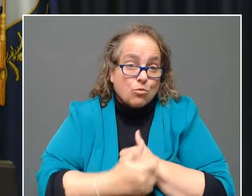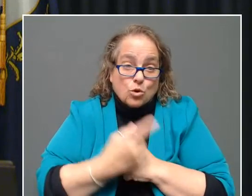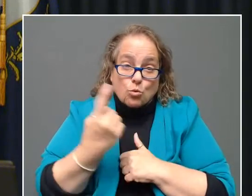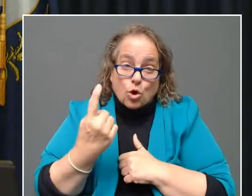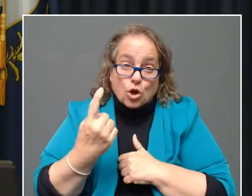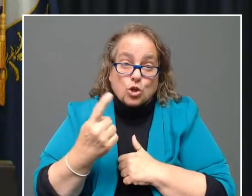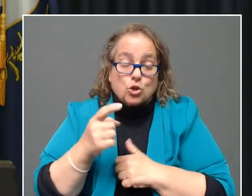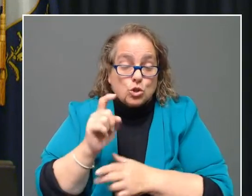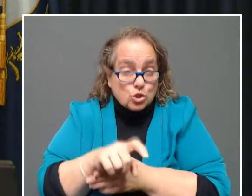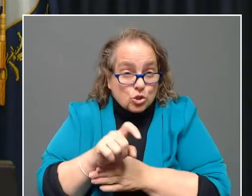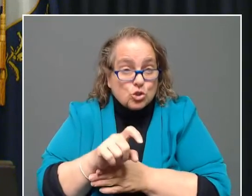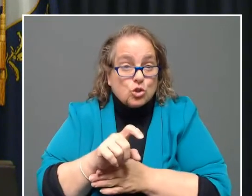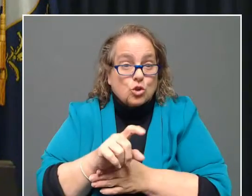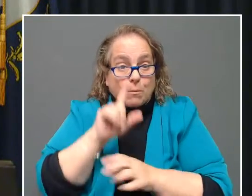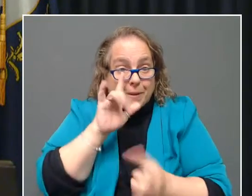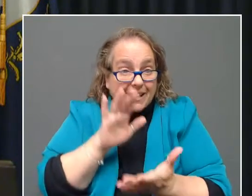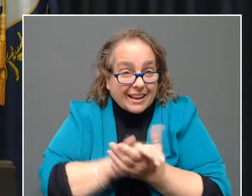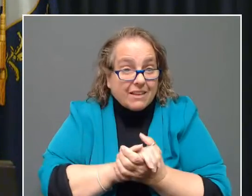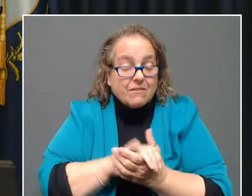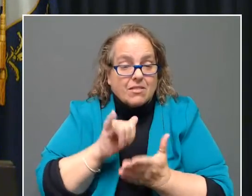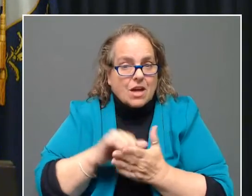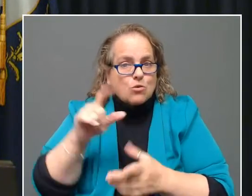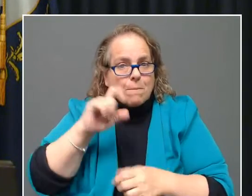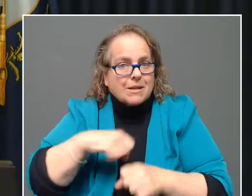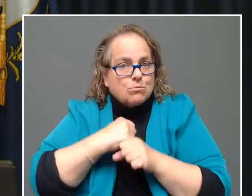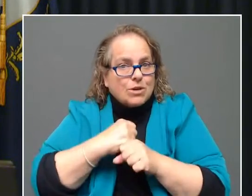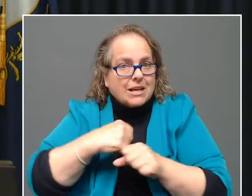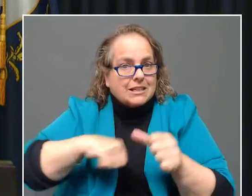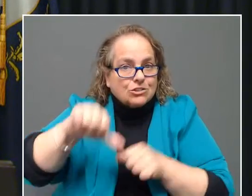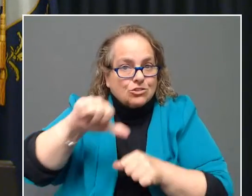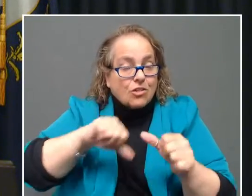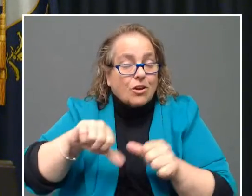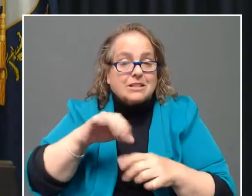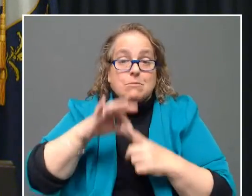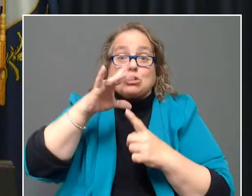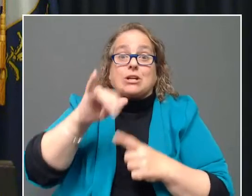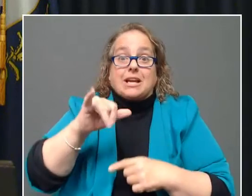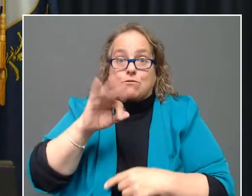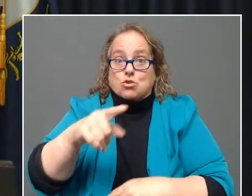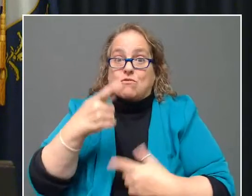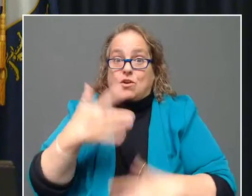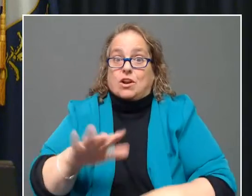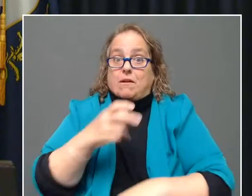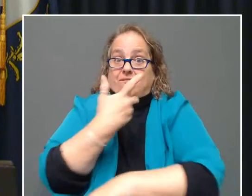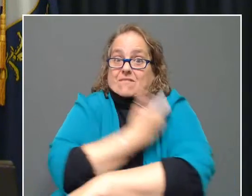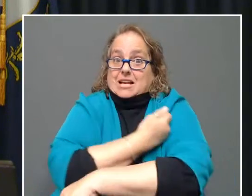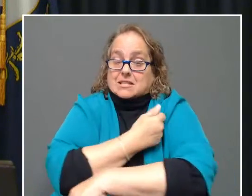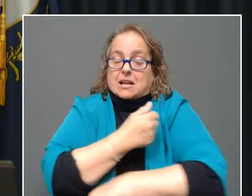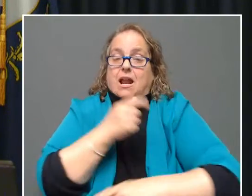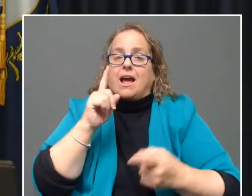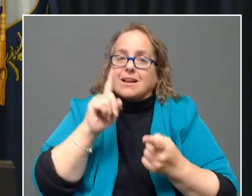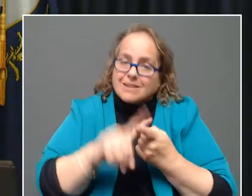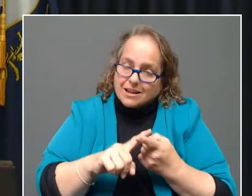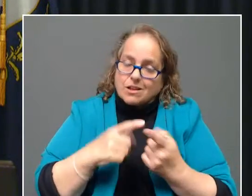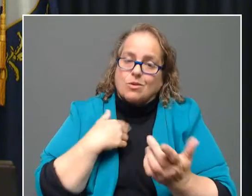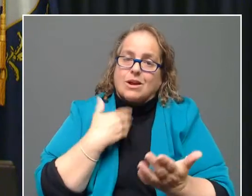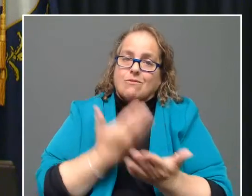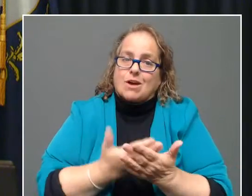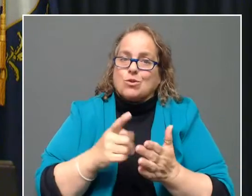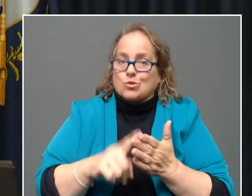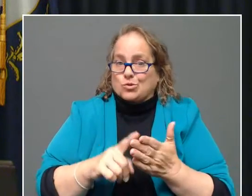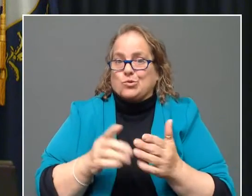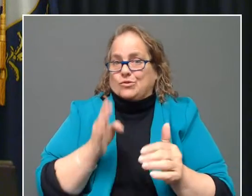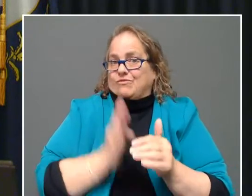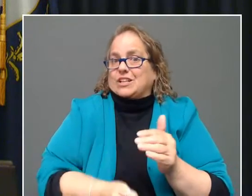to believe that we've got to protect one another, especially if we've been vaccinated, until we get to the finish line. So I